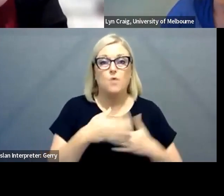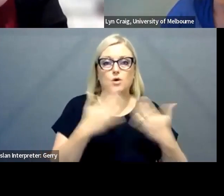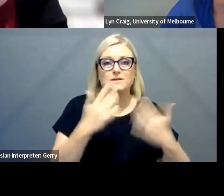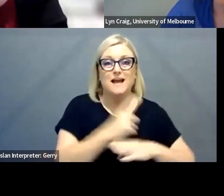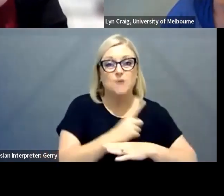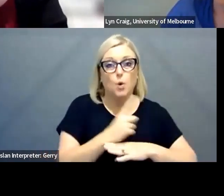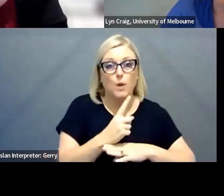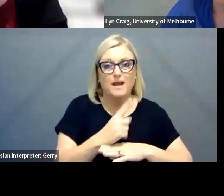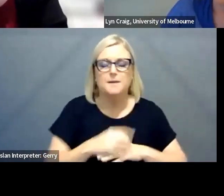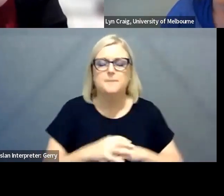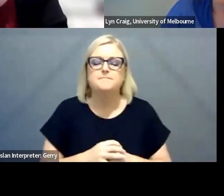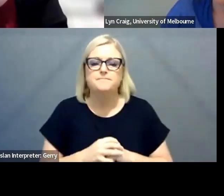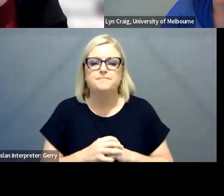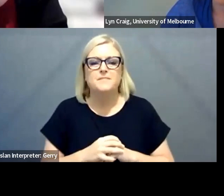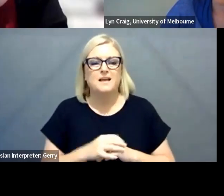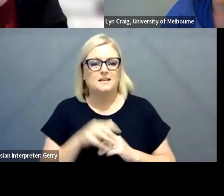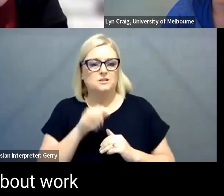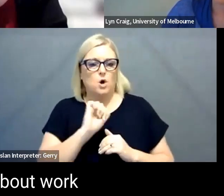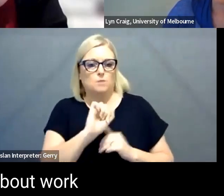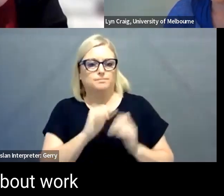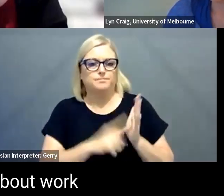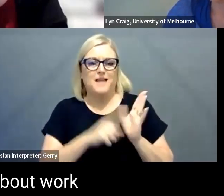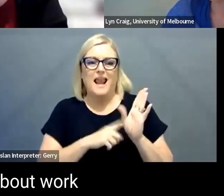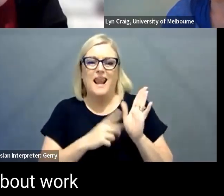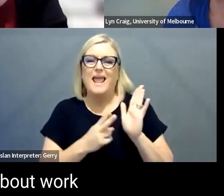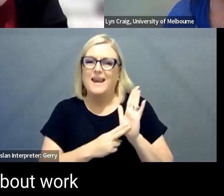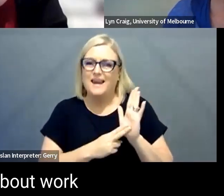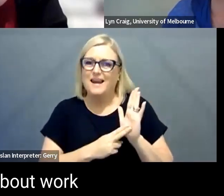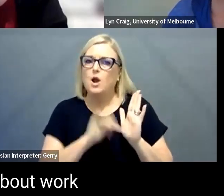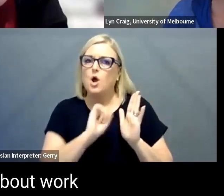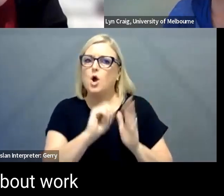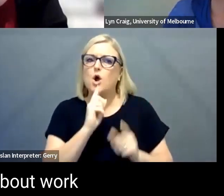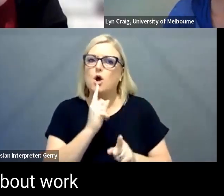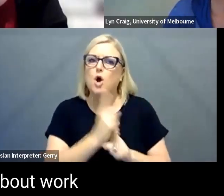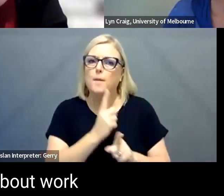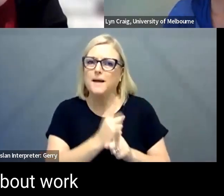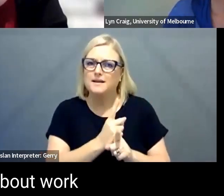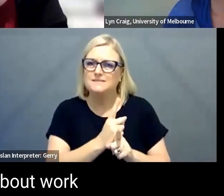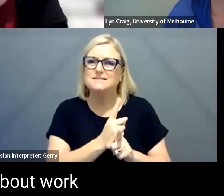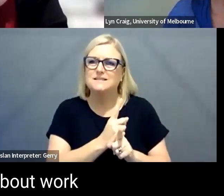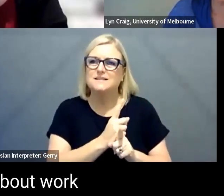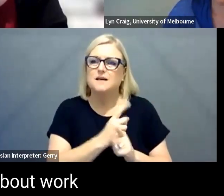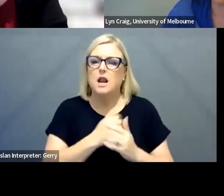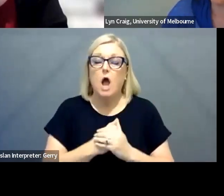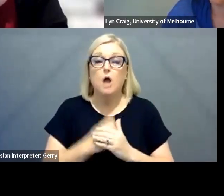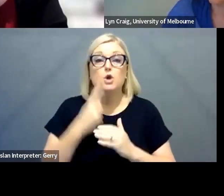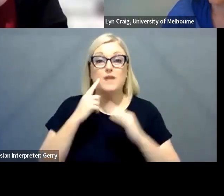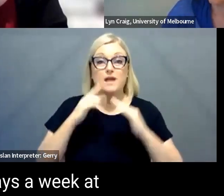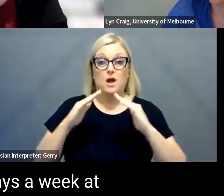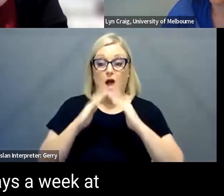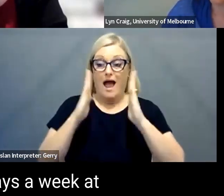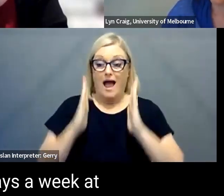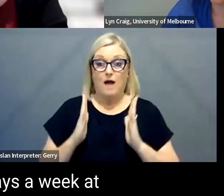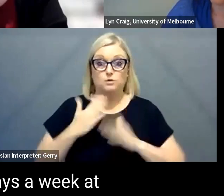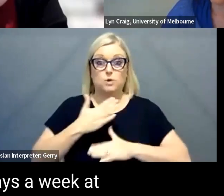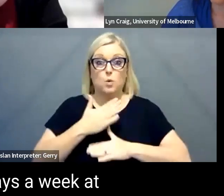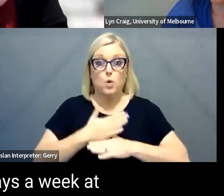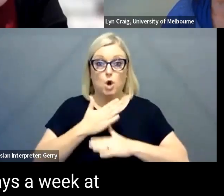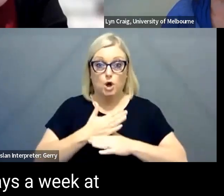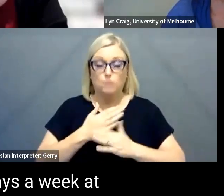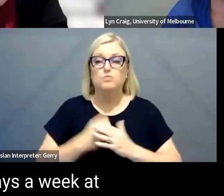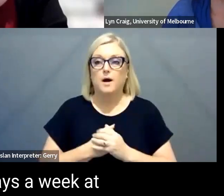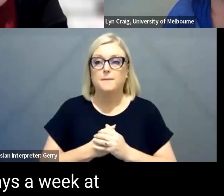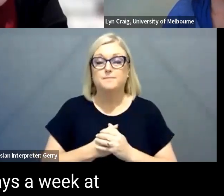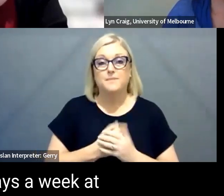to Lynn's point, if we think about work across the household, that it's 4 days a